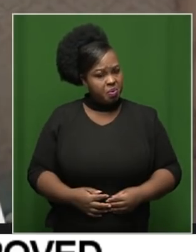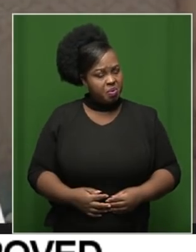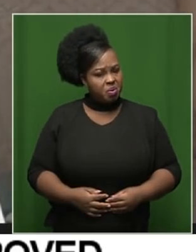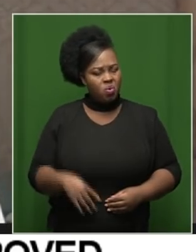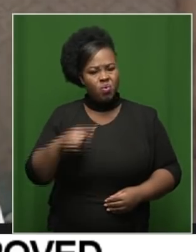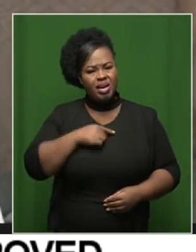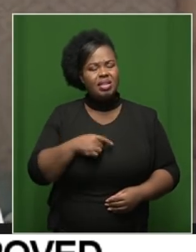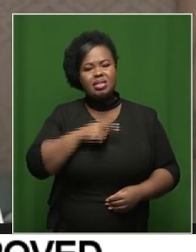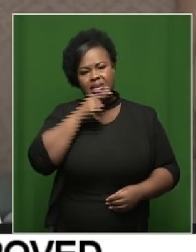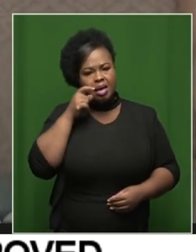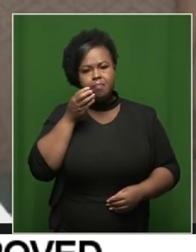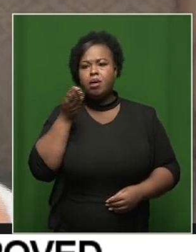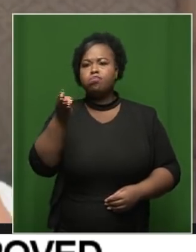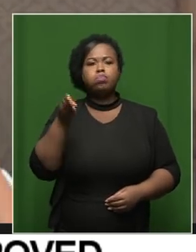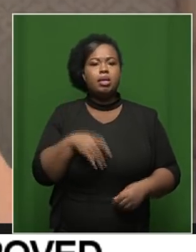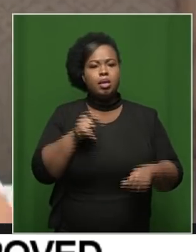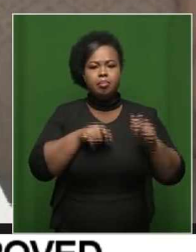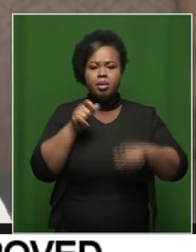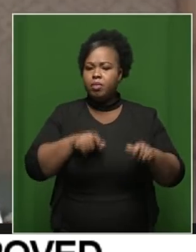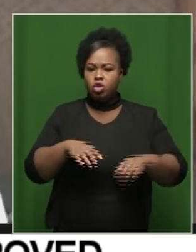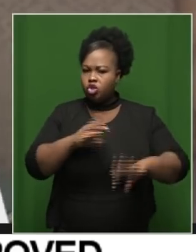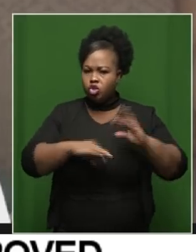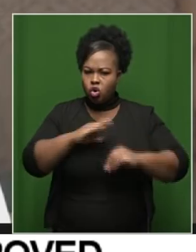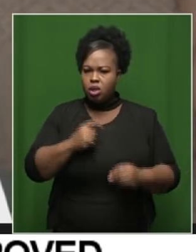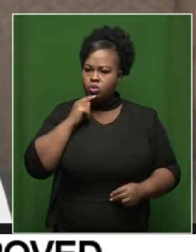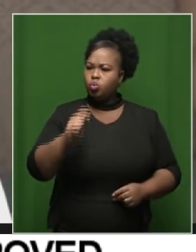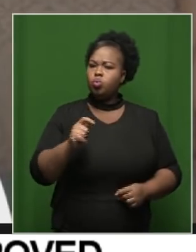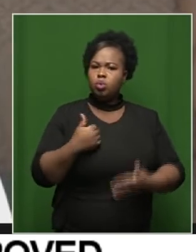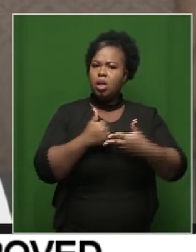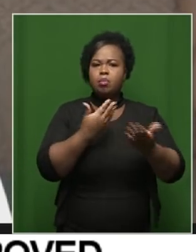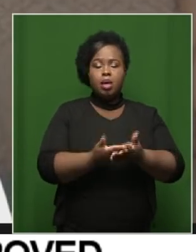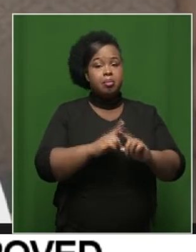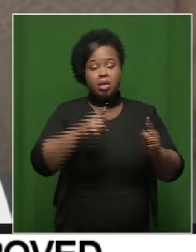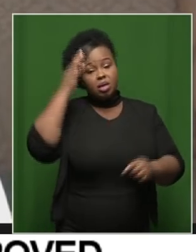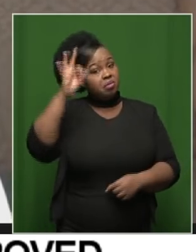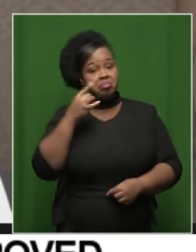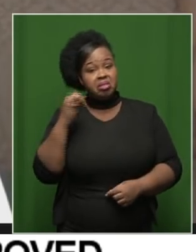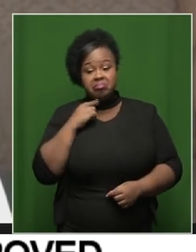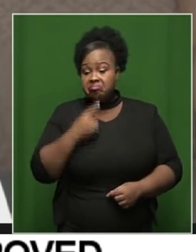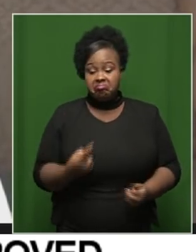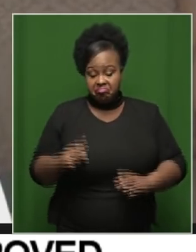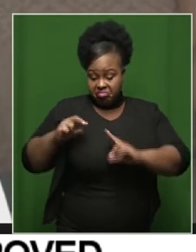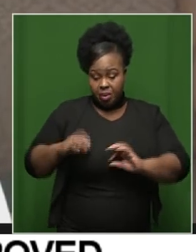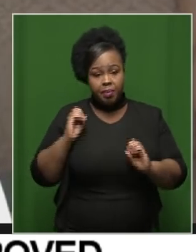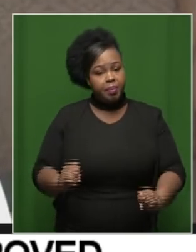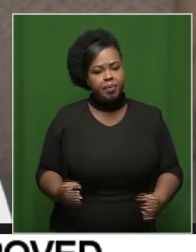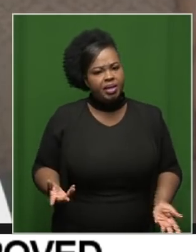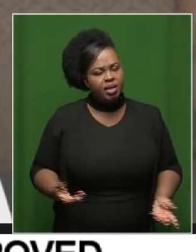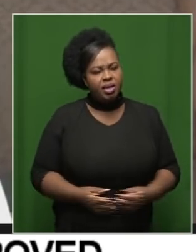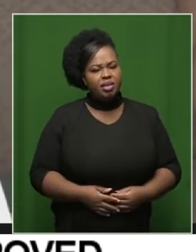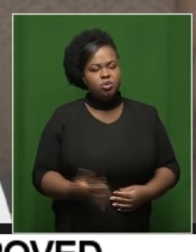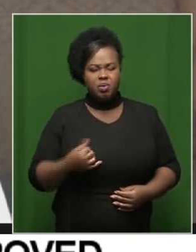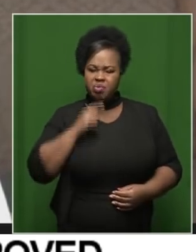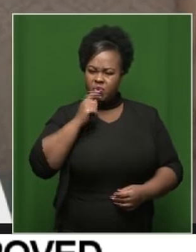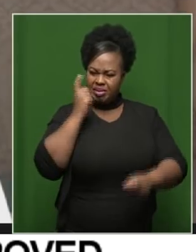name of this drug is out there and people are talking like yourself of the benefits of using it, but government is still saying there's not enough research in this. So, you know, it's